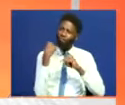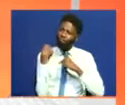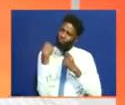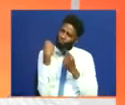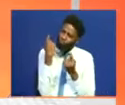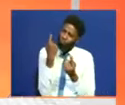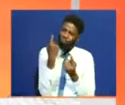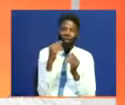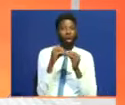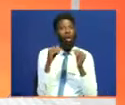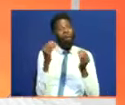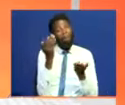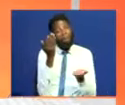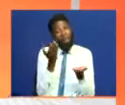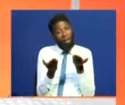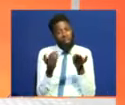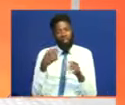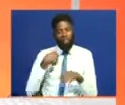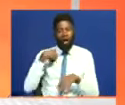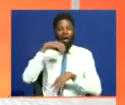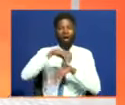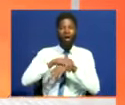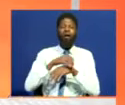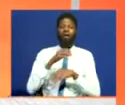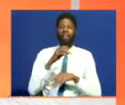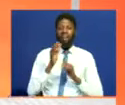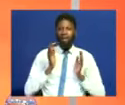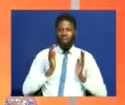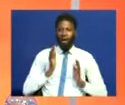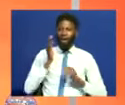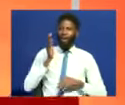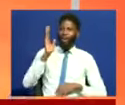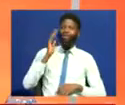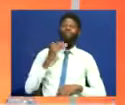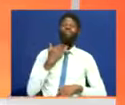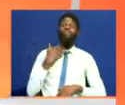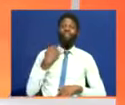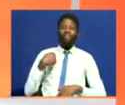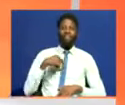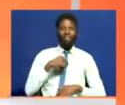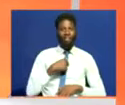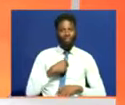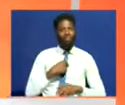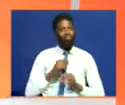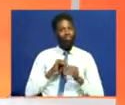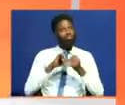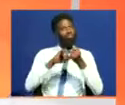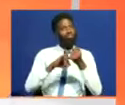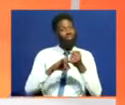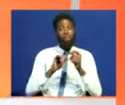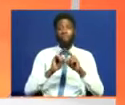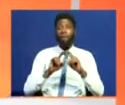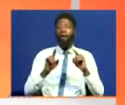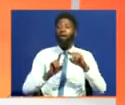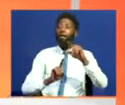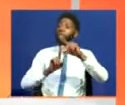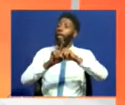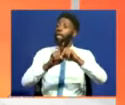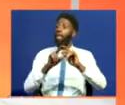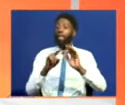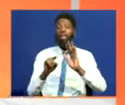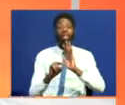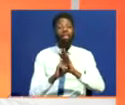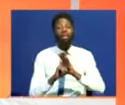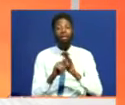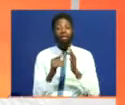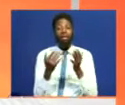person that maybe God wanted me to be with for the rest of my life. Okay, so but sadly, it comes that, of course, that is not what she expected.